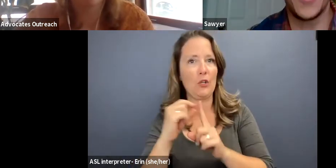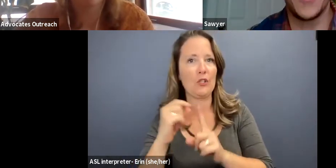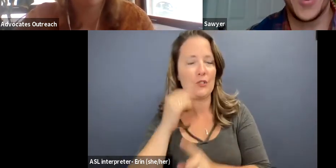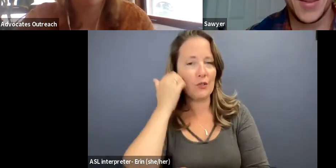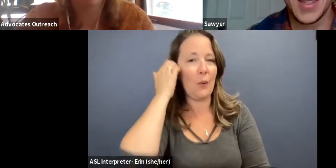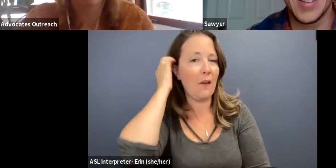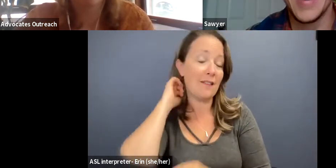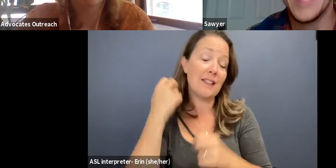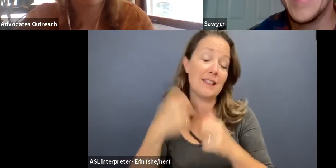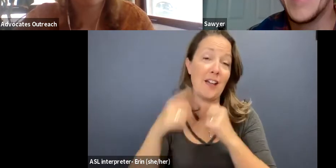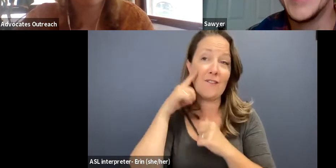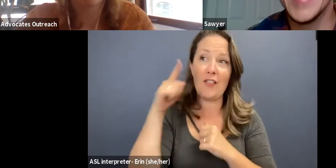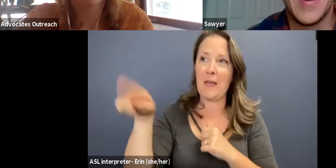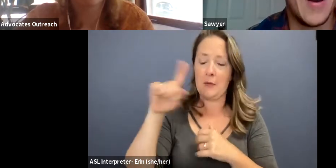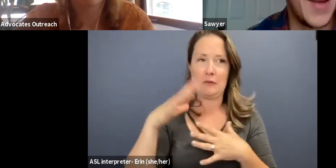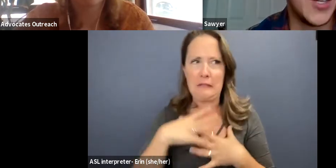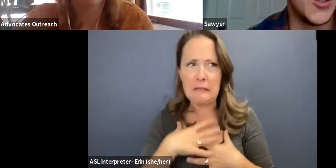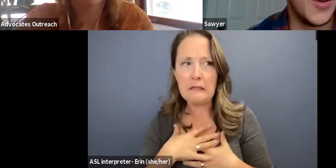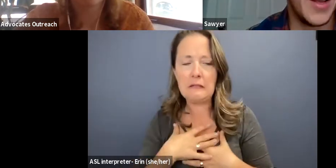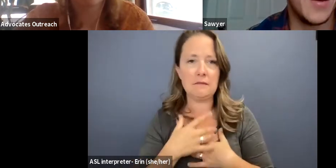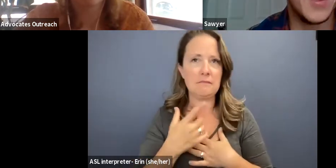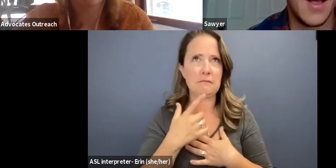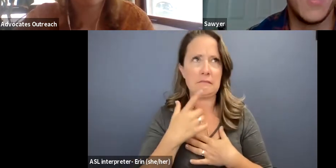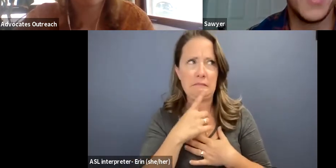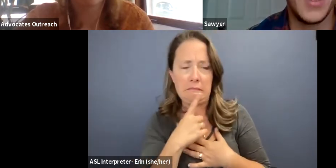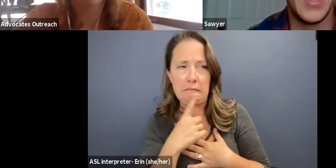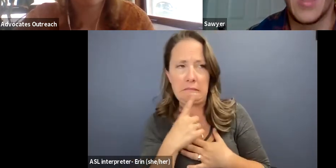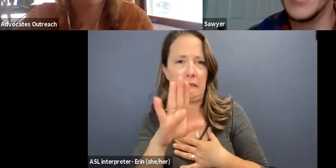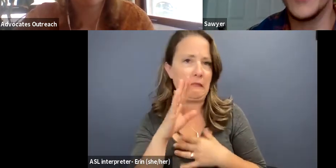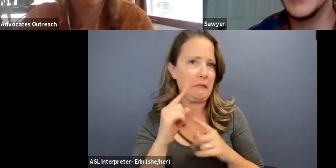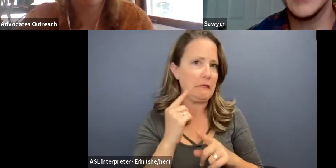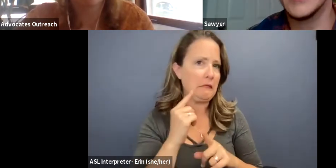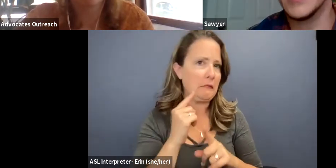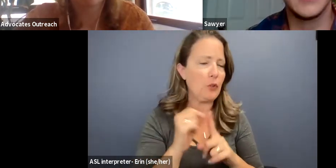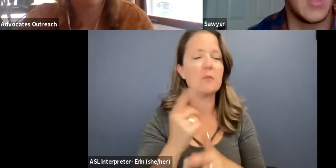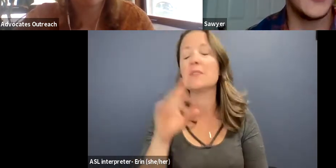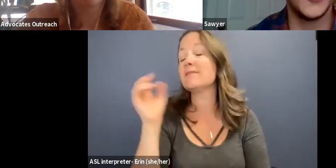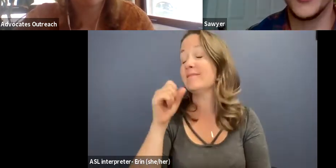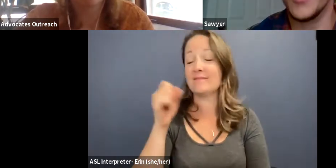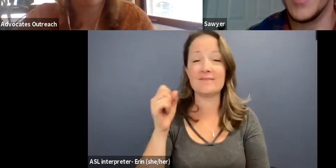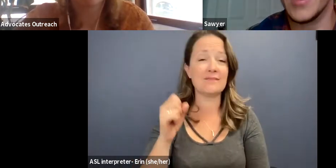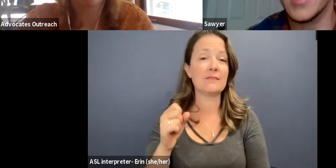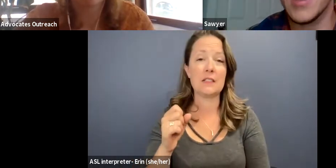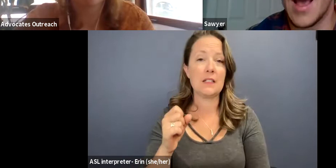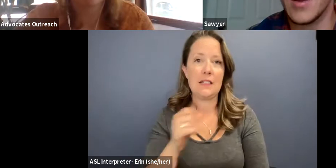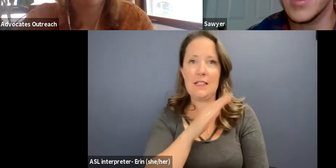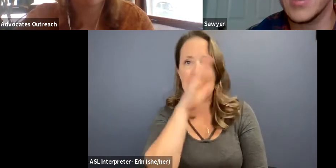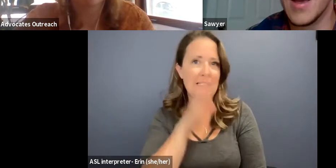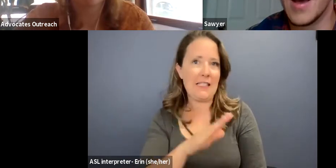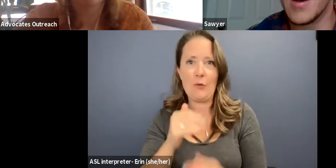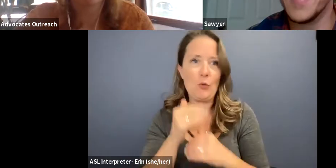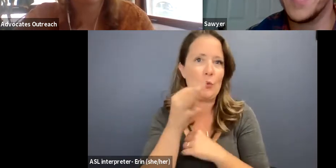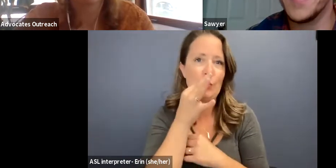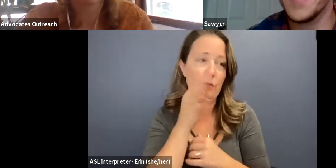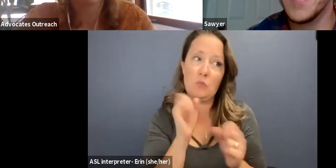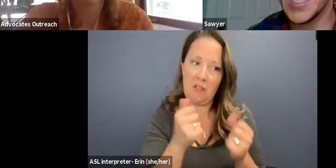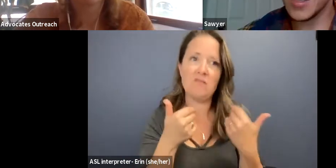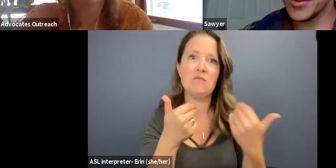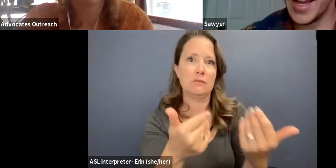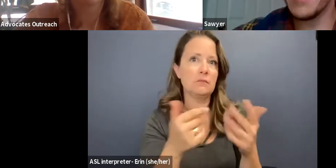yeah, grandma likes to use, you know, whatever word it is. And she didn't maybe